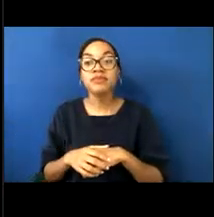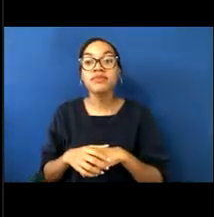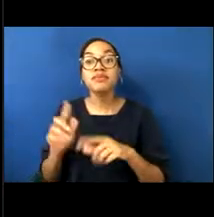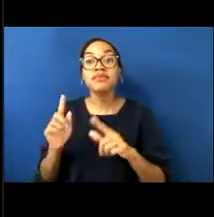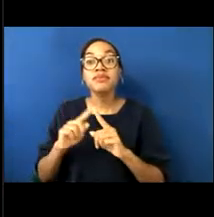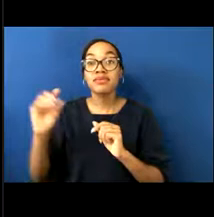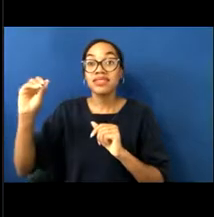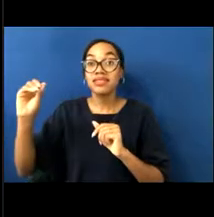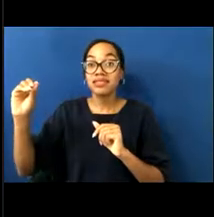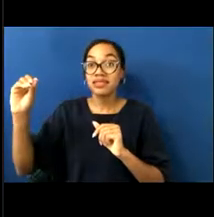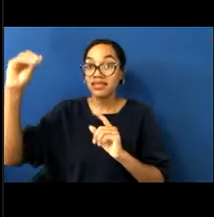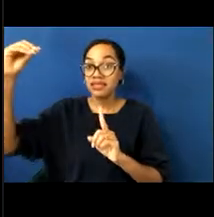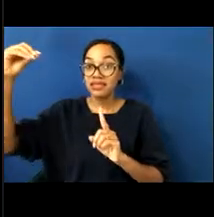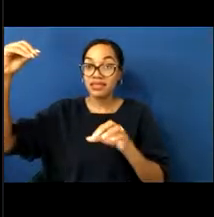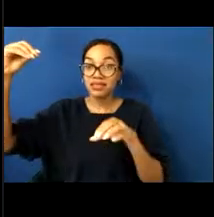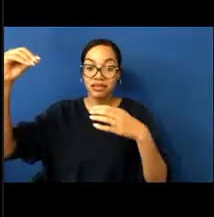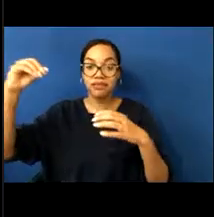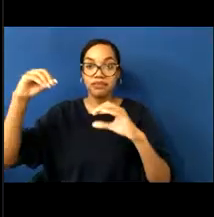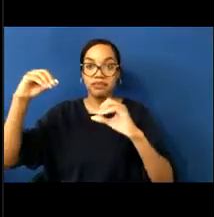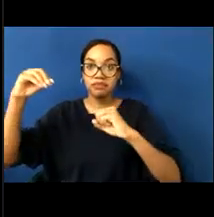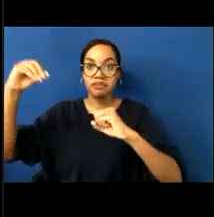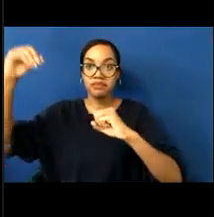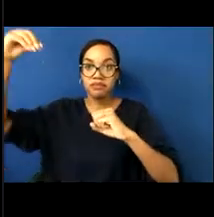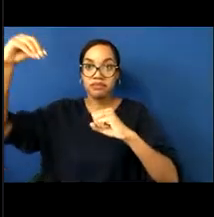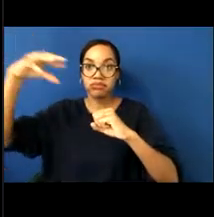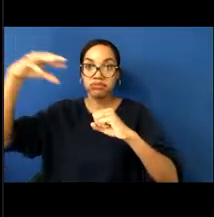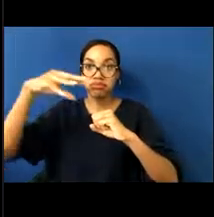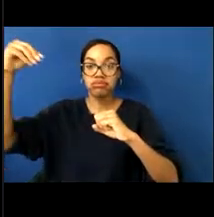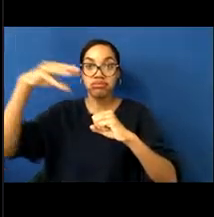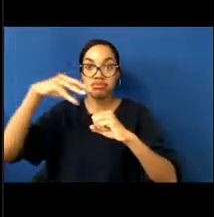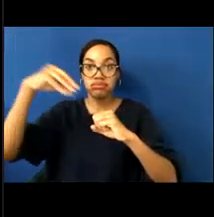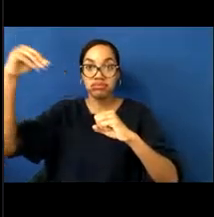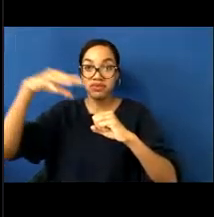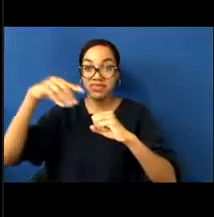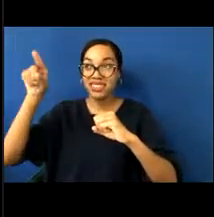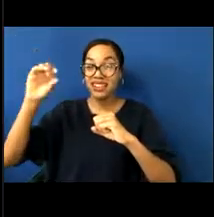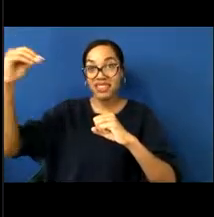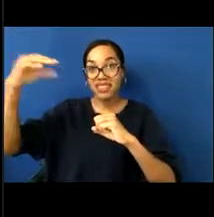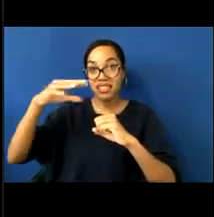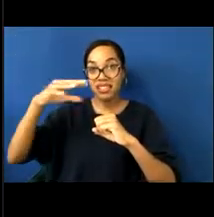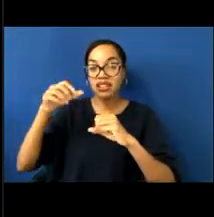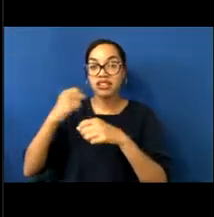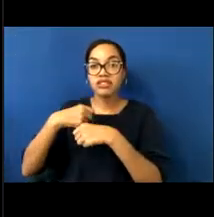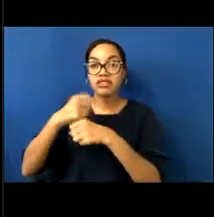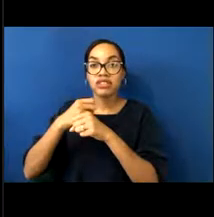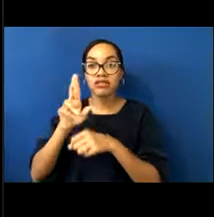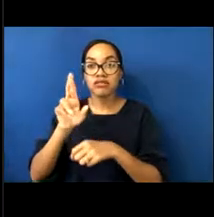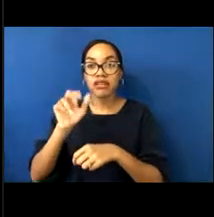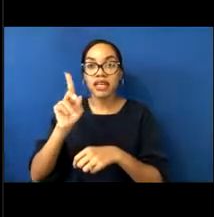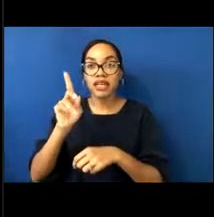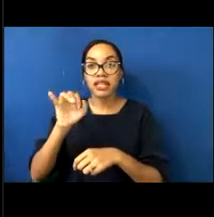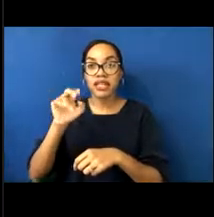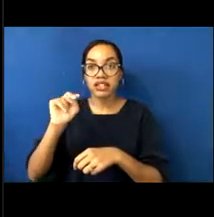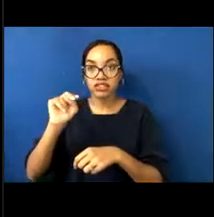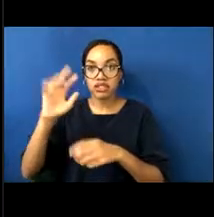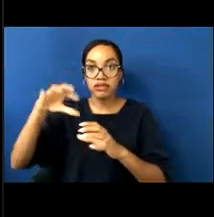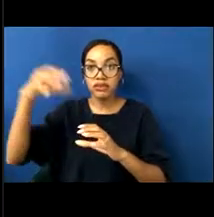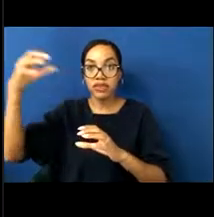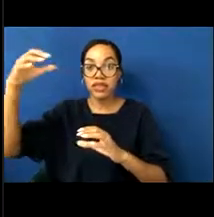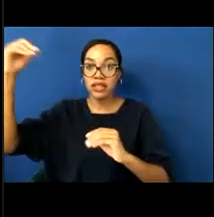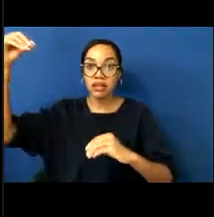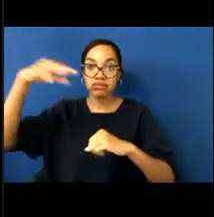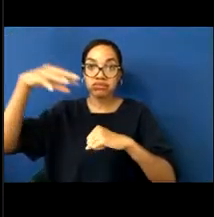producing solar radiation, the Earth then absorbs that radiation, but also some of that radiation is reflected back up. and gets trapped